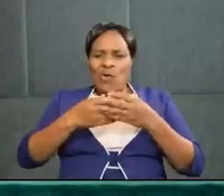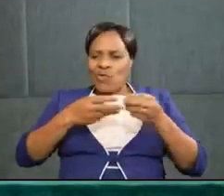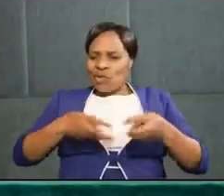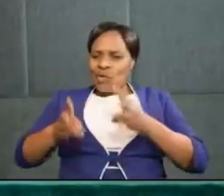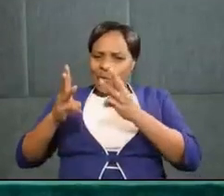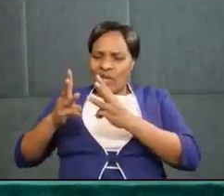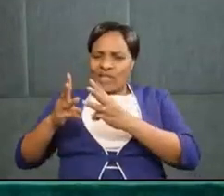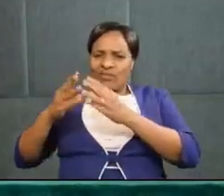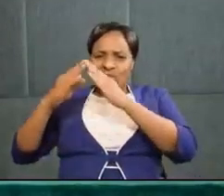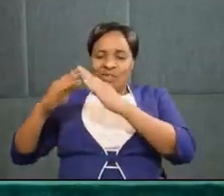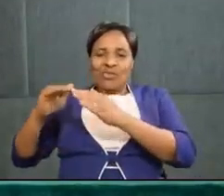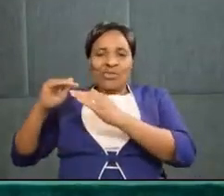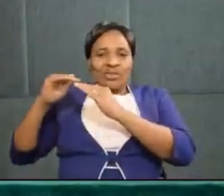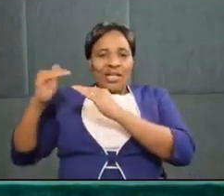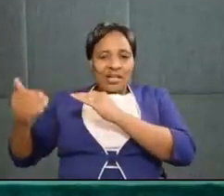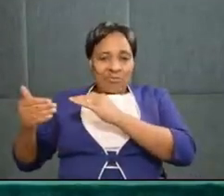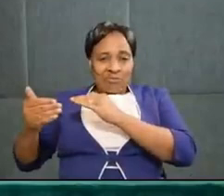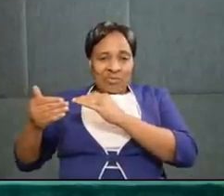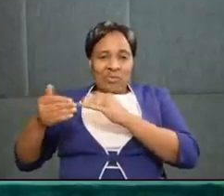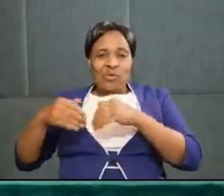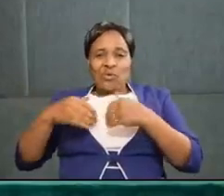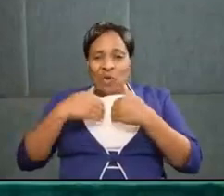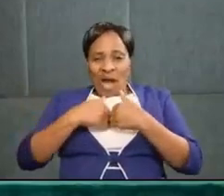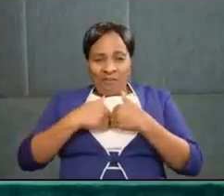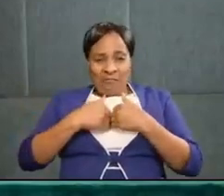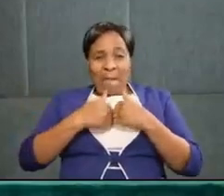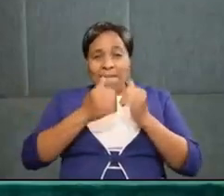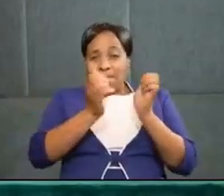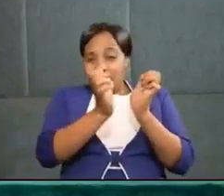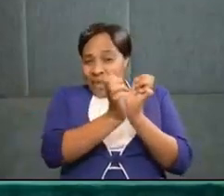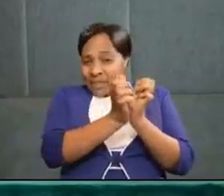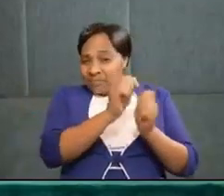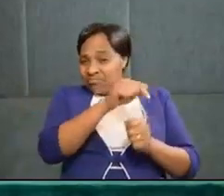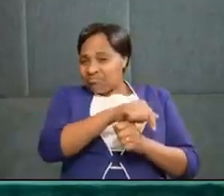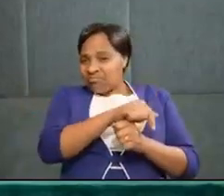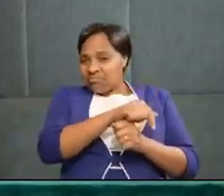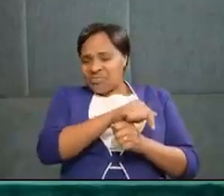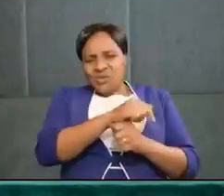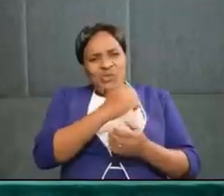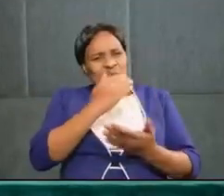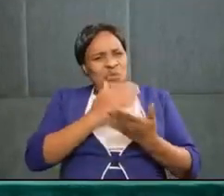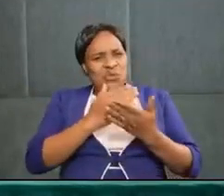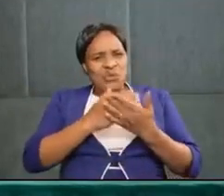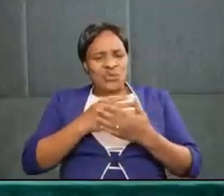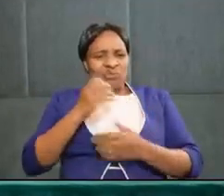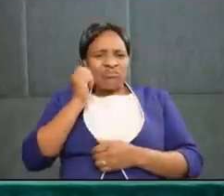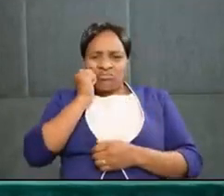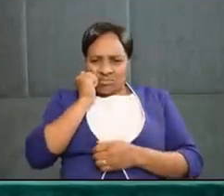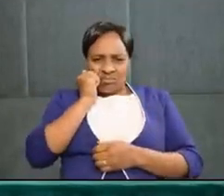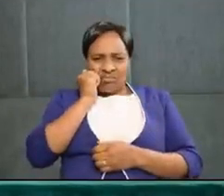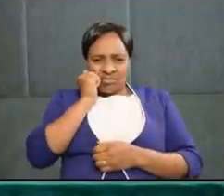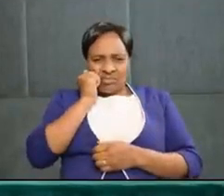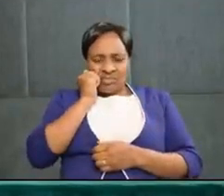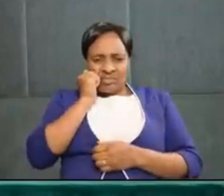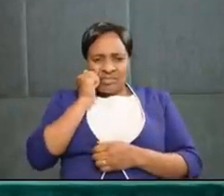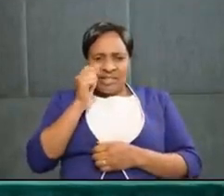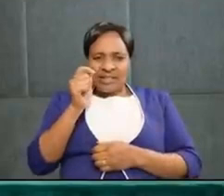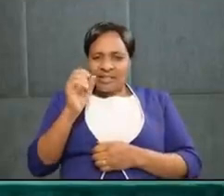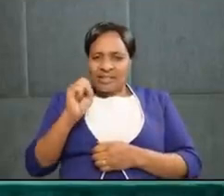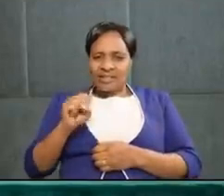Jerusalem to be punished? Oh, it's indeed very, very sad.